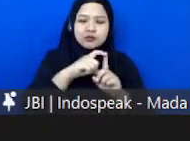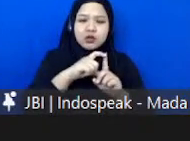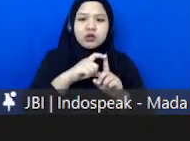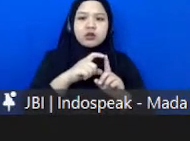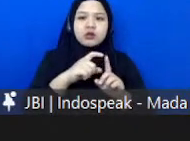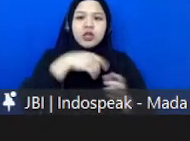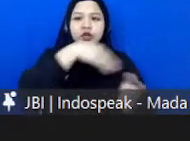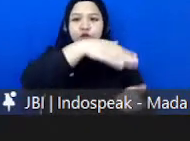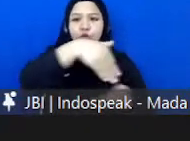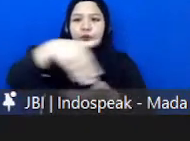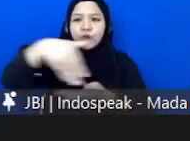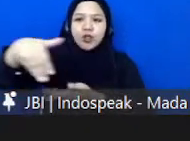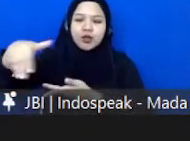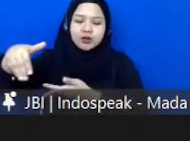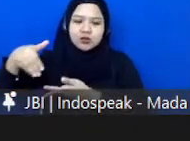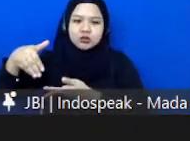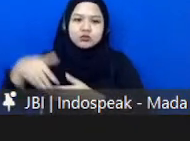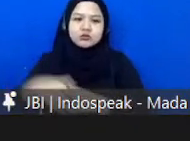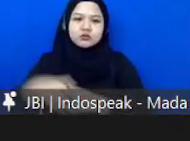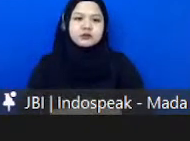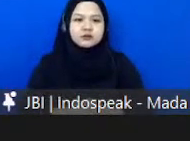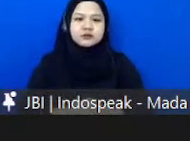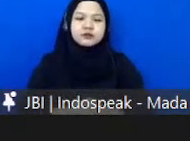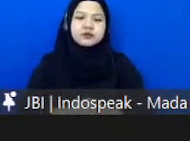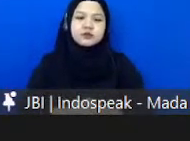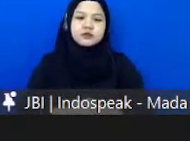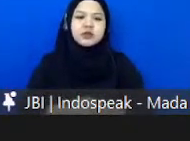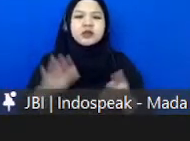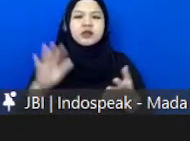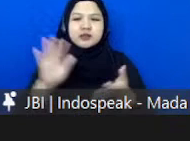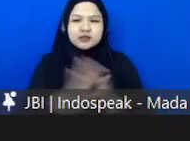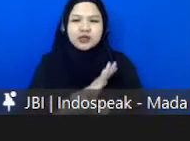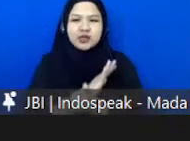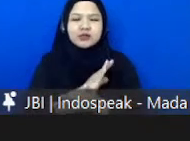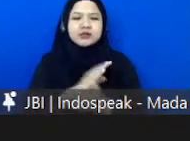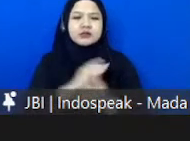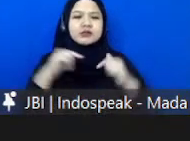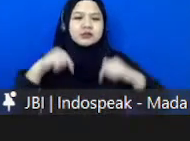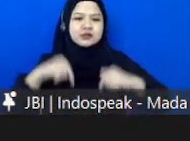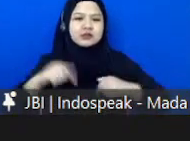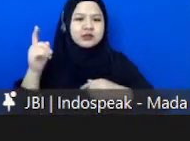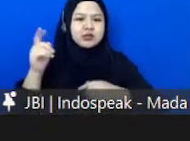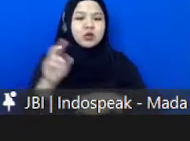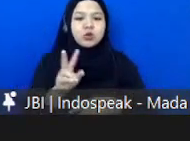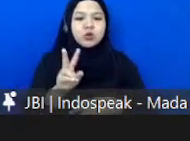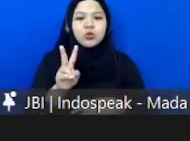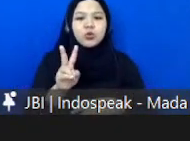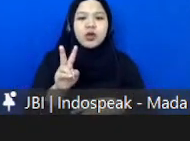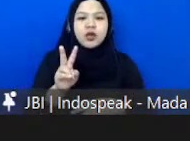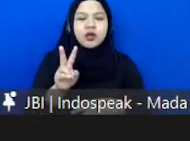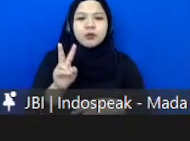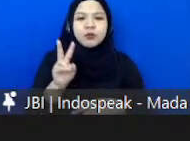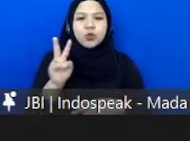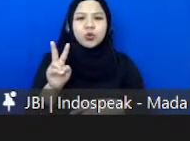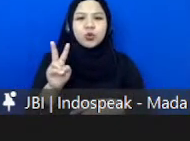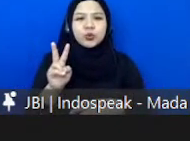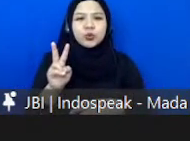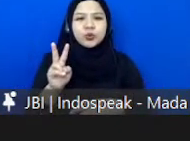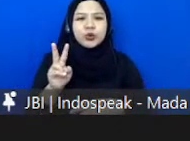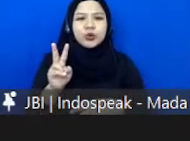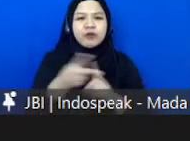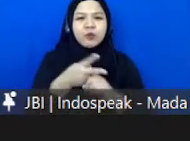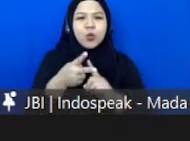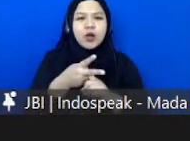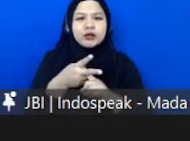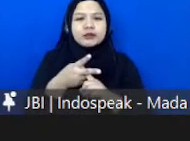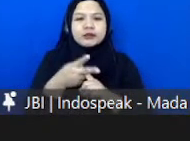collected. Unfortunately, this one from the 22nd of February was one of the last